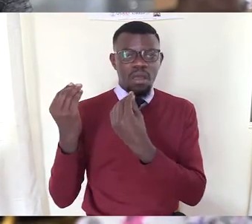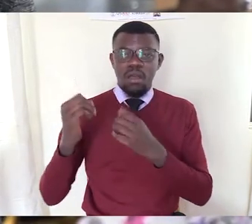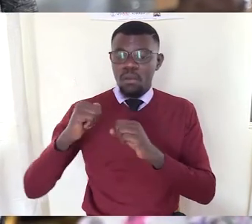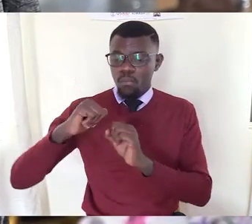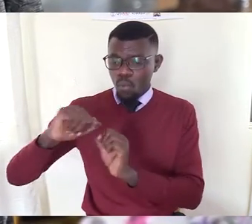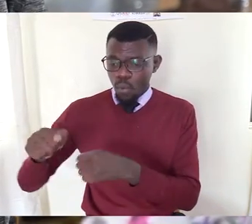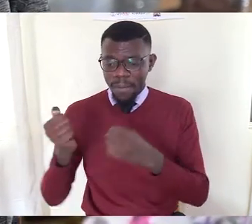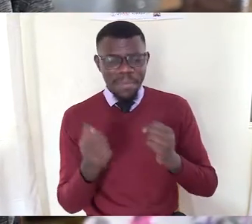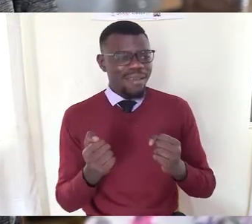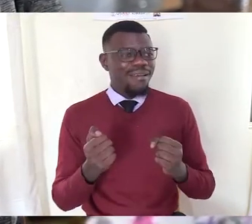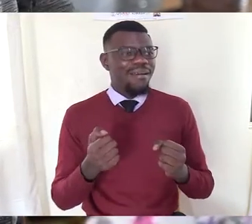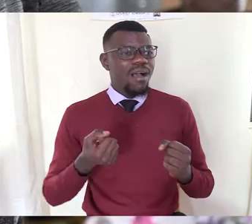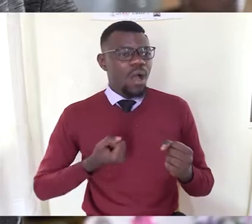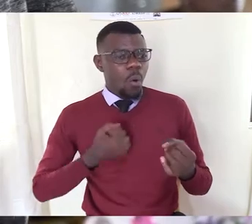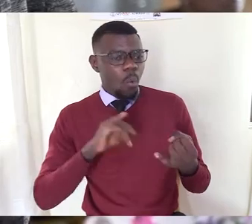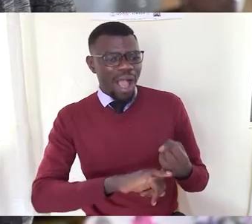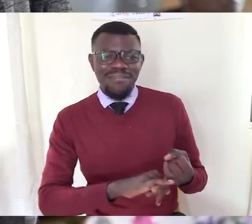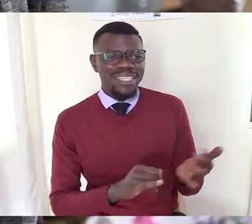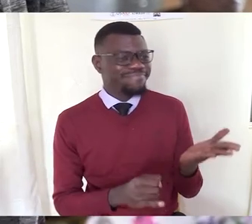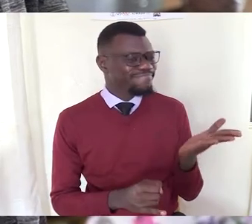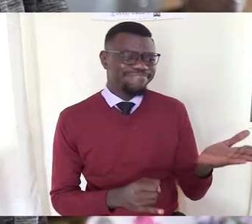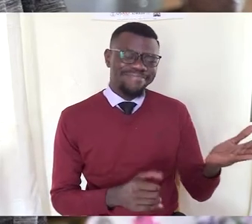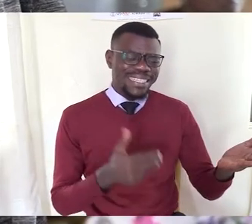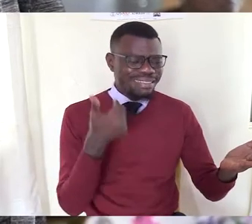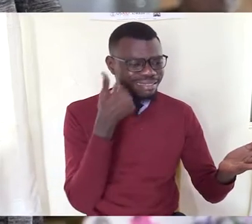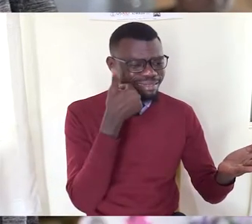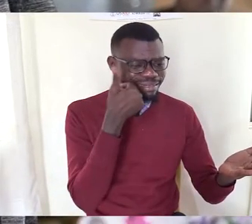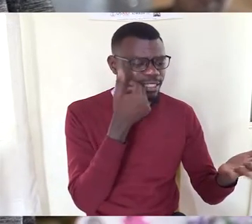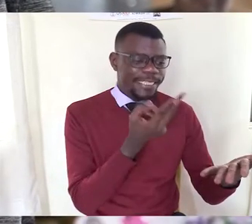a sick woman in bed.